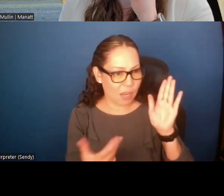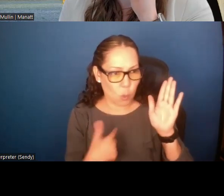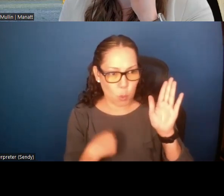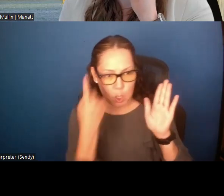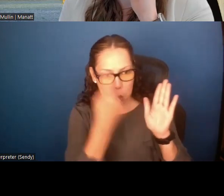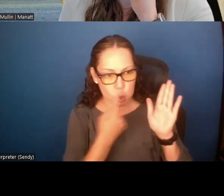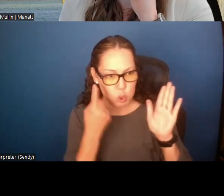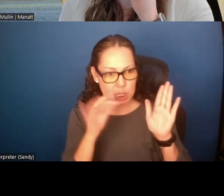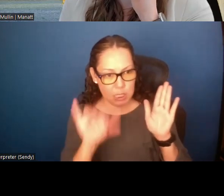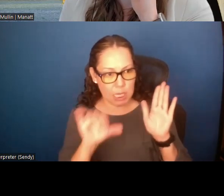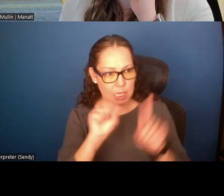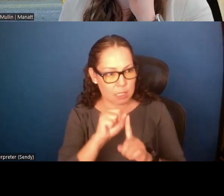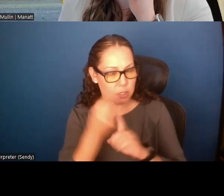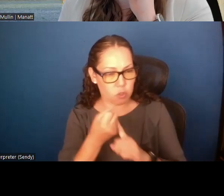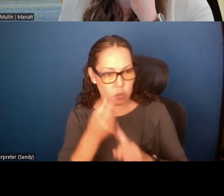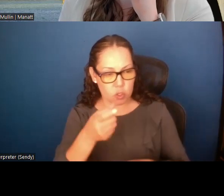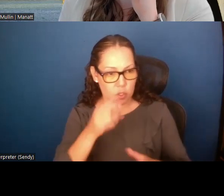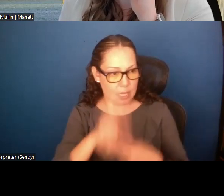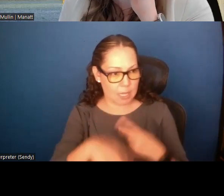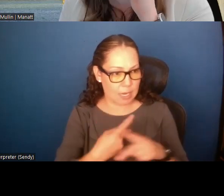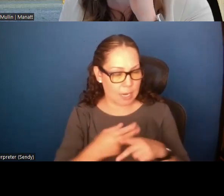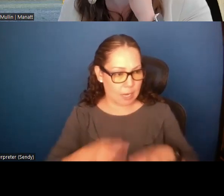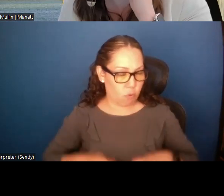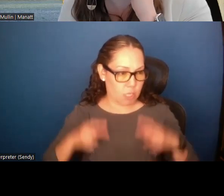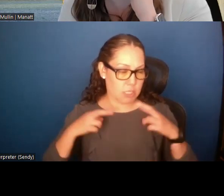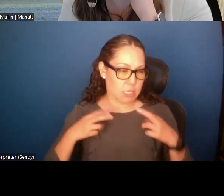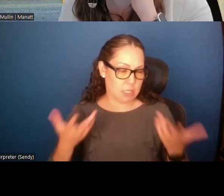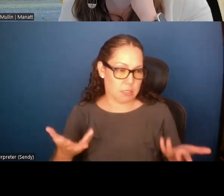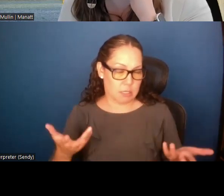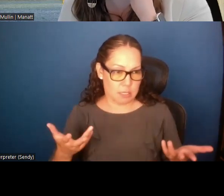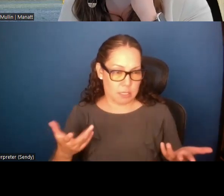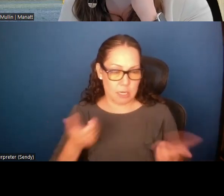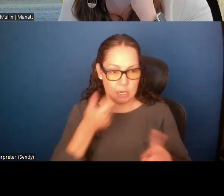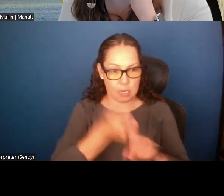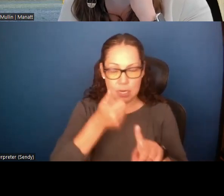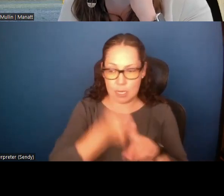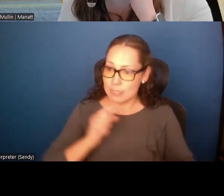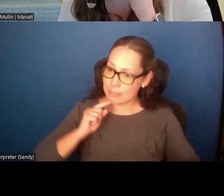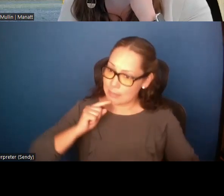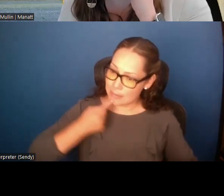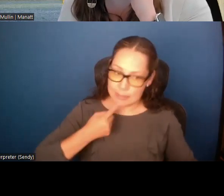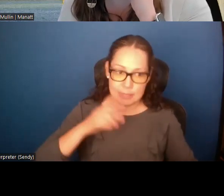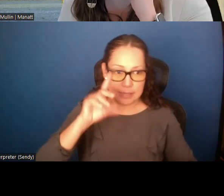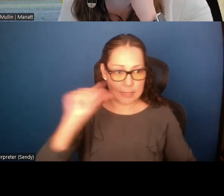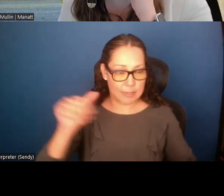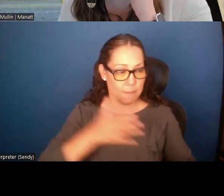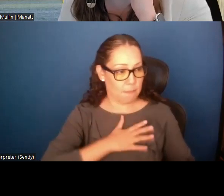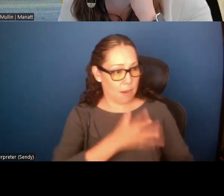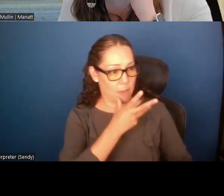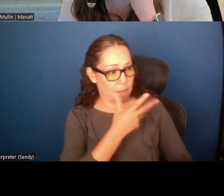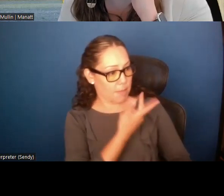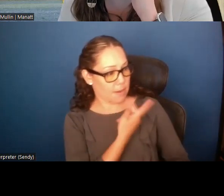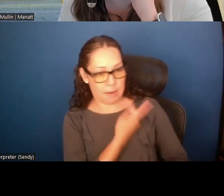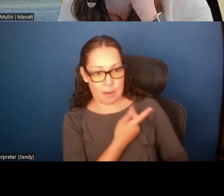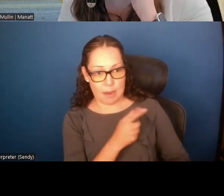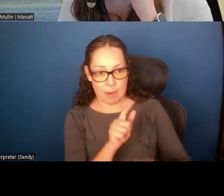these cases or residents with, you know, he's severely disabled. My mom are literally the people who interpret